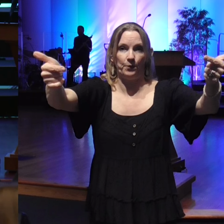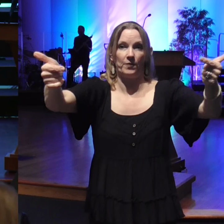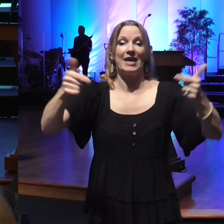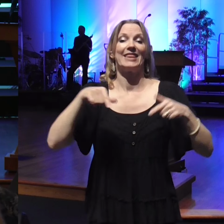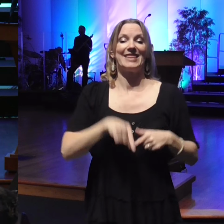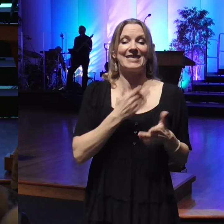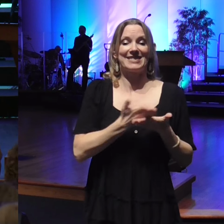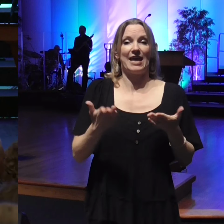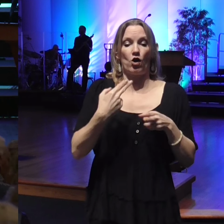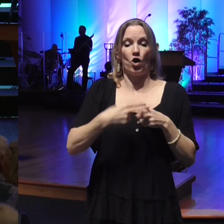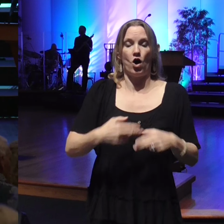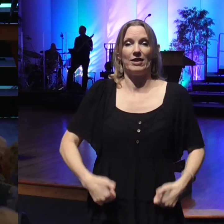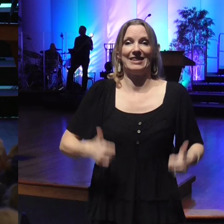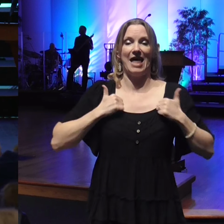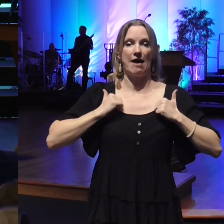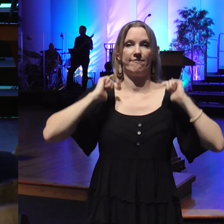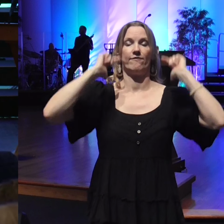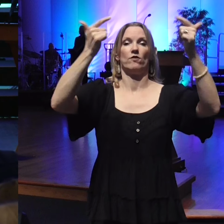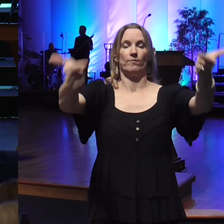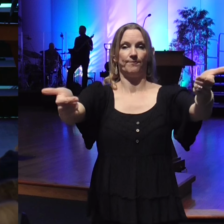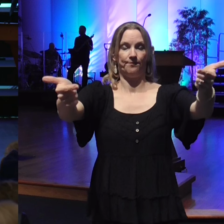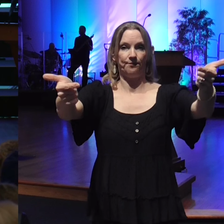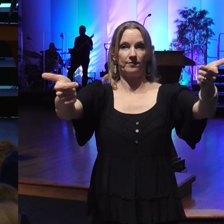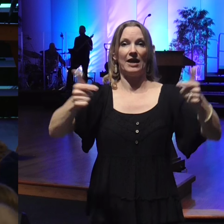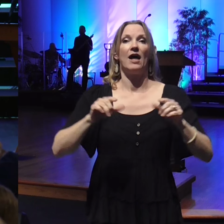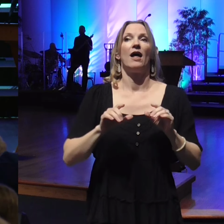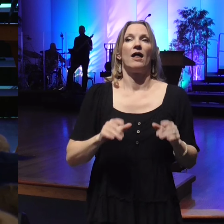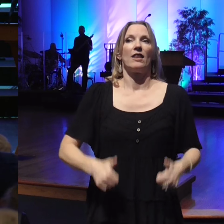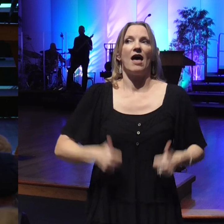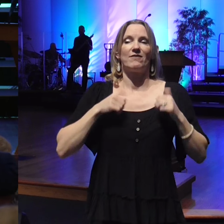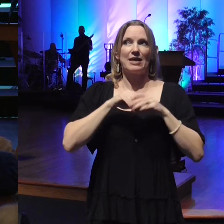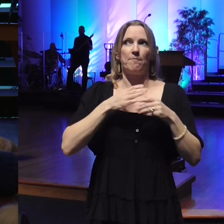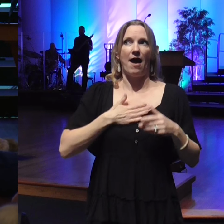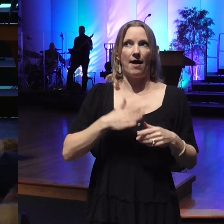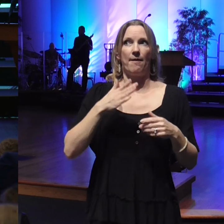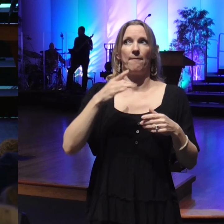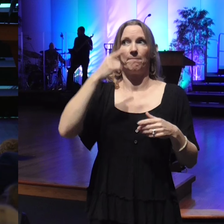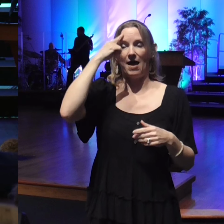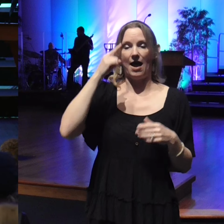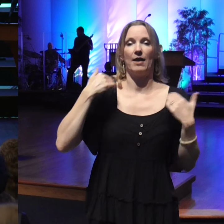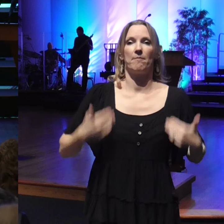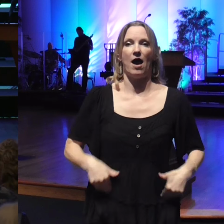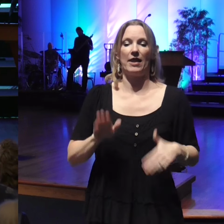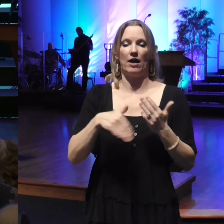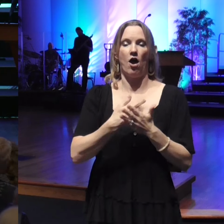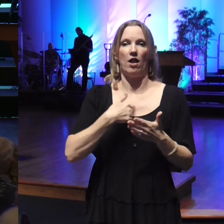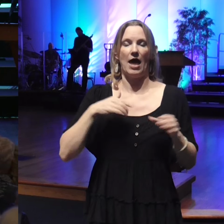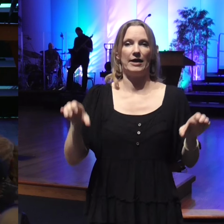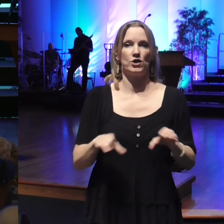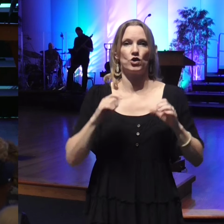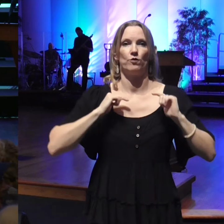It is this thing called life. Life is in my mind, my body, and all that I do.